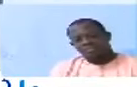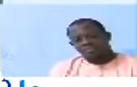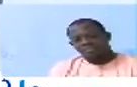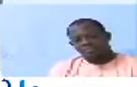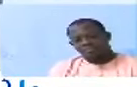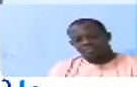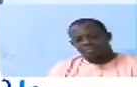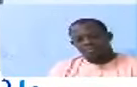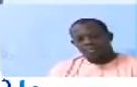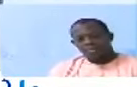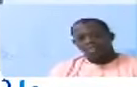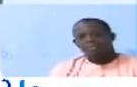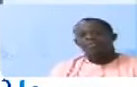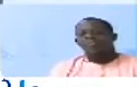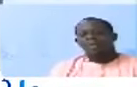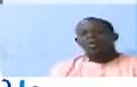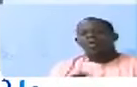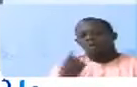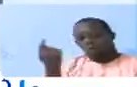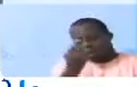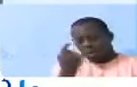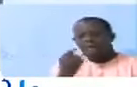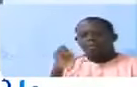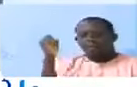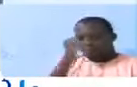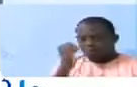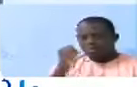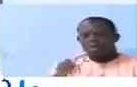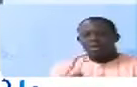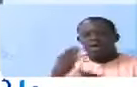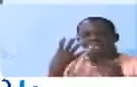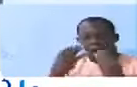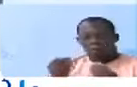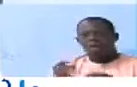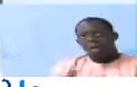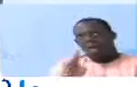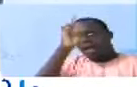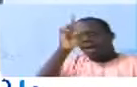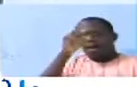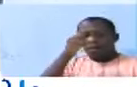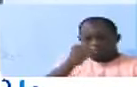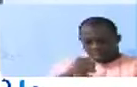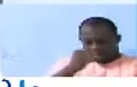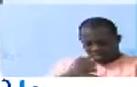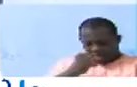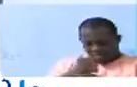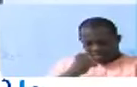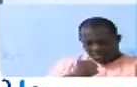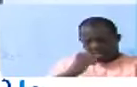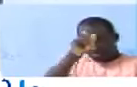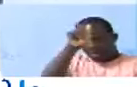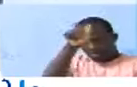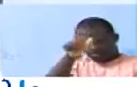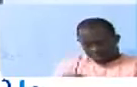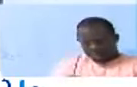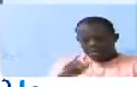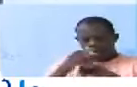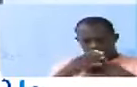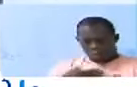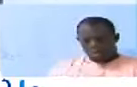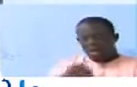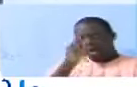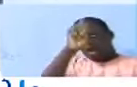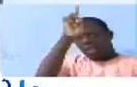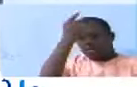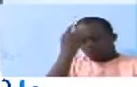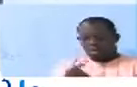ati damale oro. It's just because how Allah created the human being. Allah is the only person who knows that.